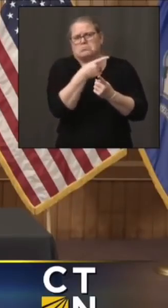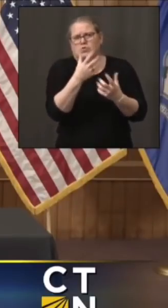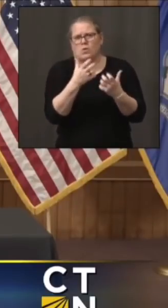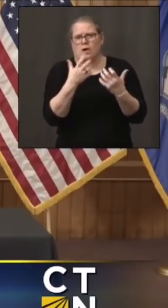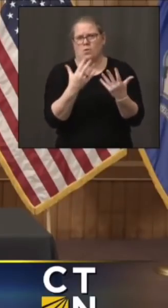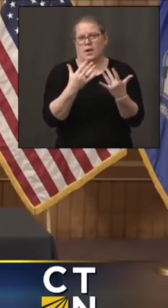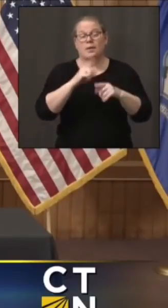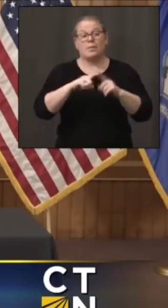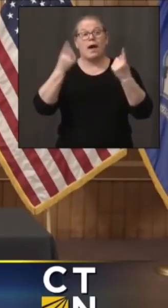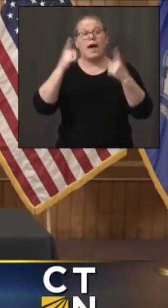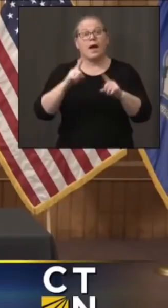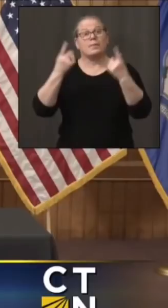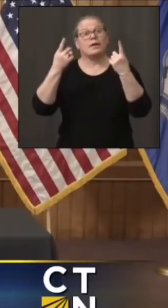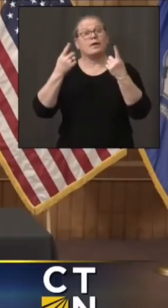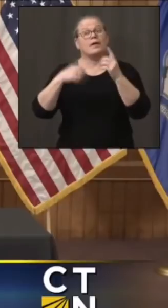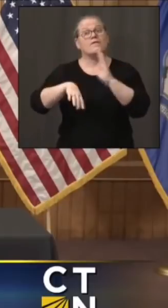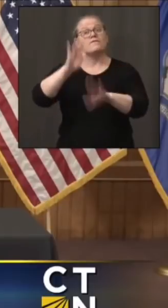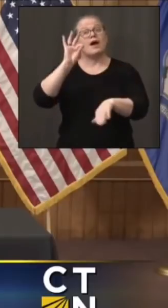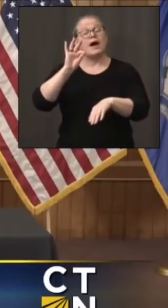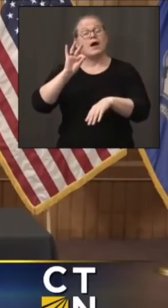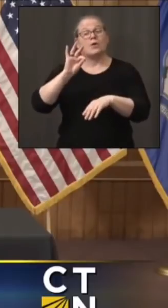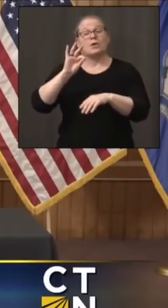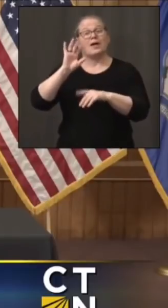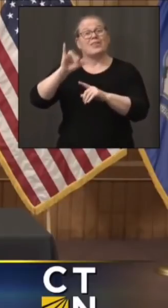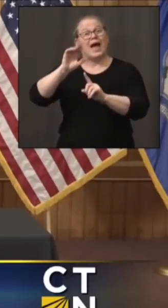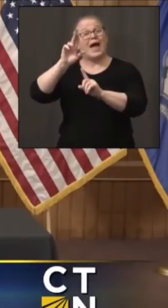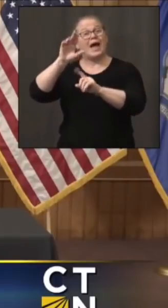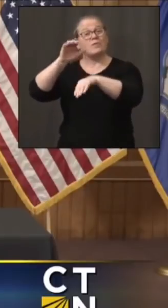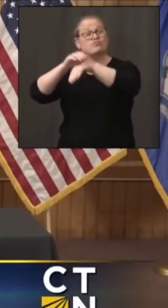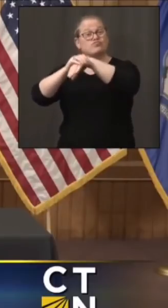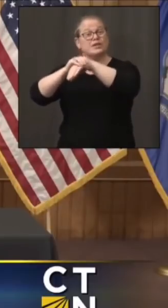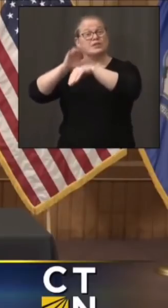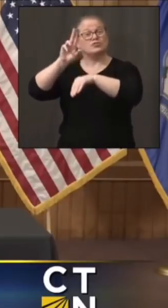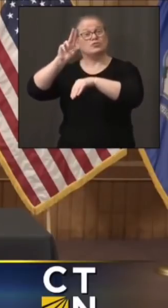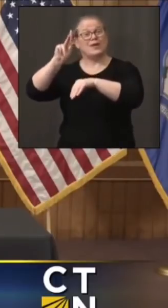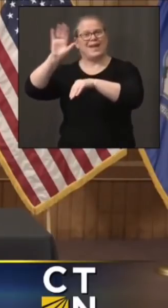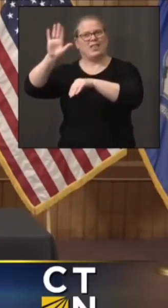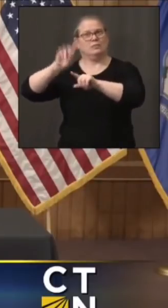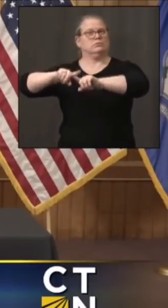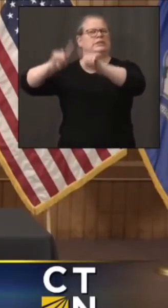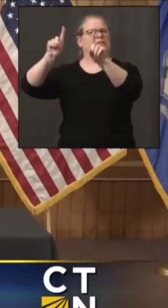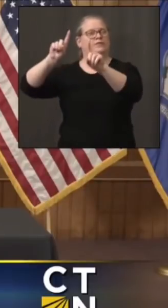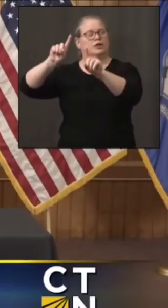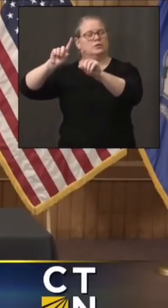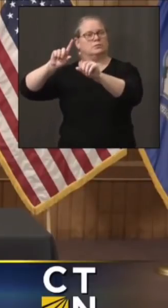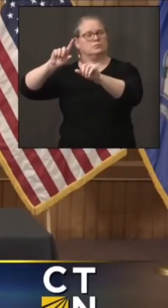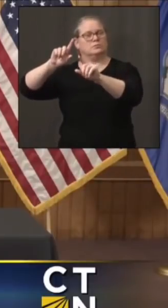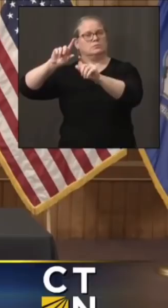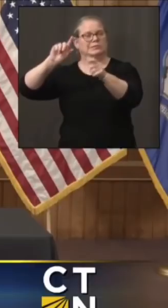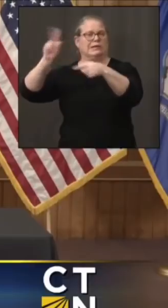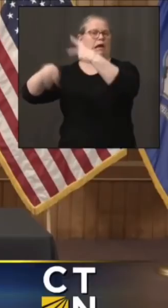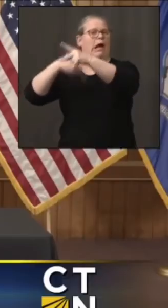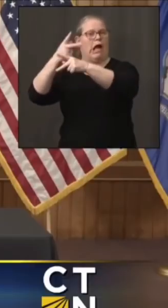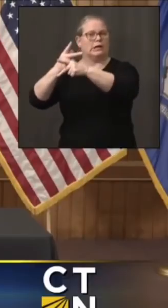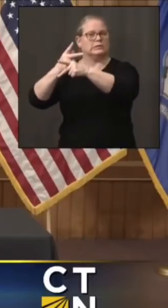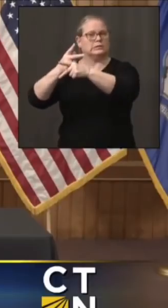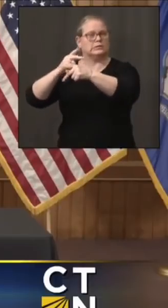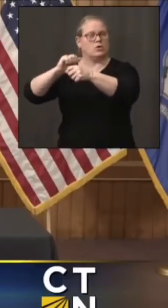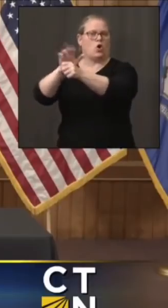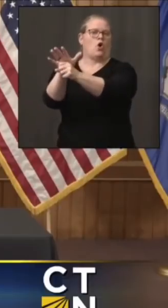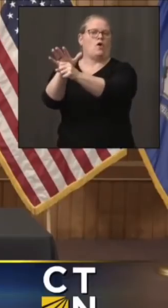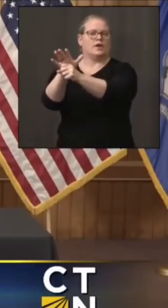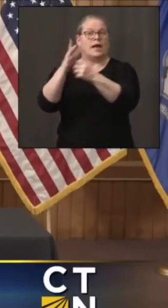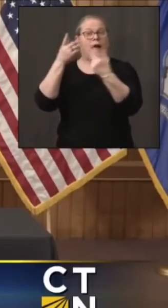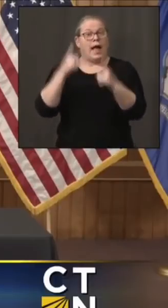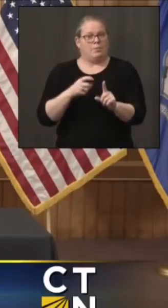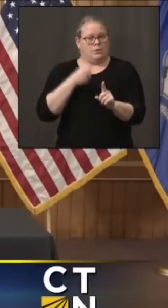UK variant was found in Saratoga, are you inclined, like some other governors have been, to try to add additional